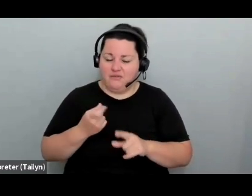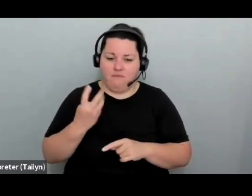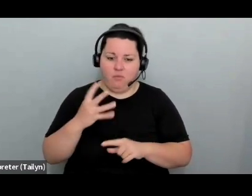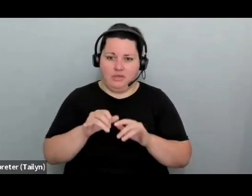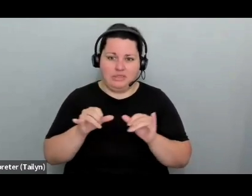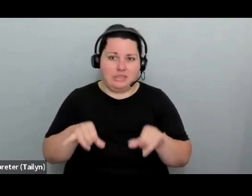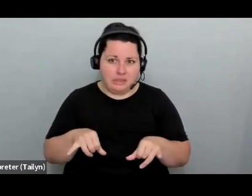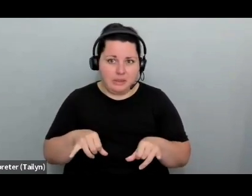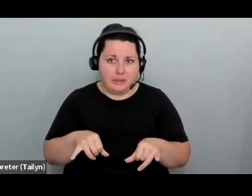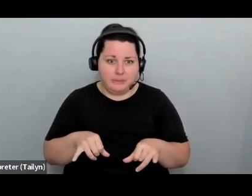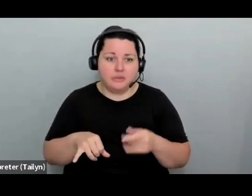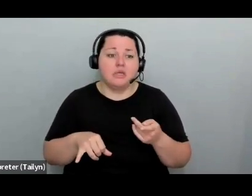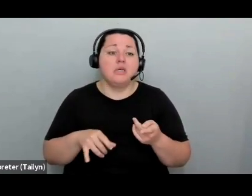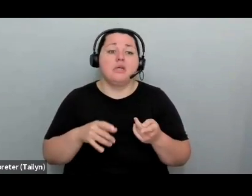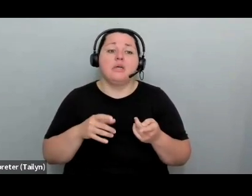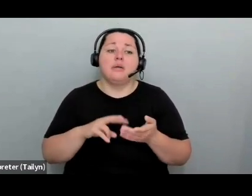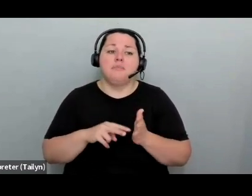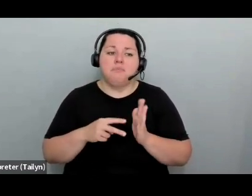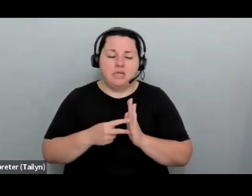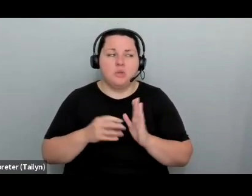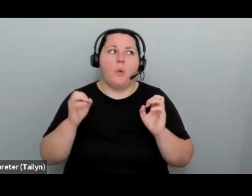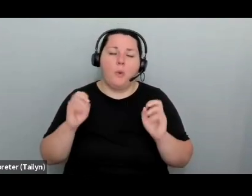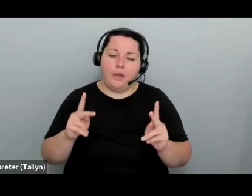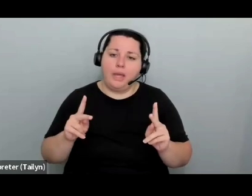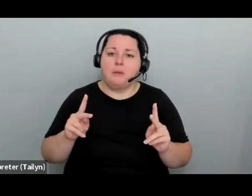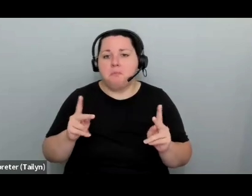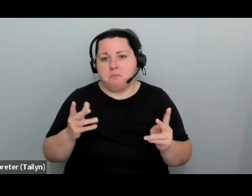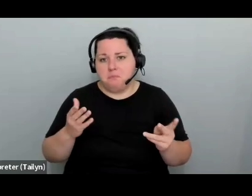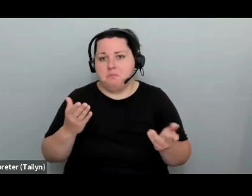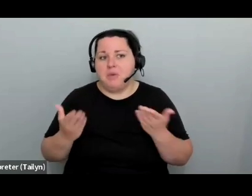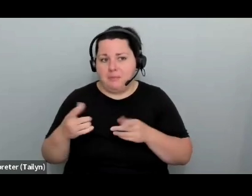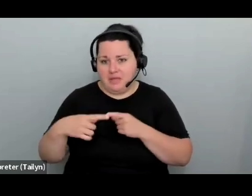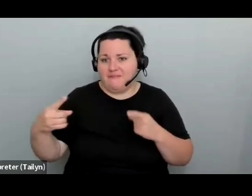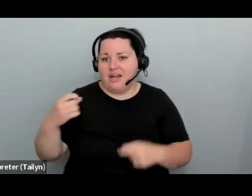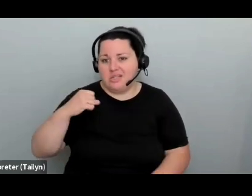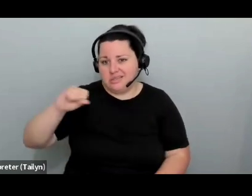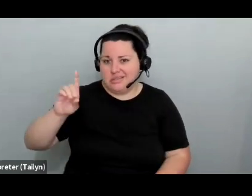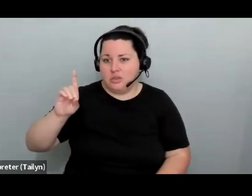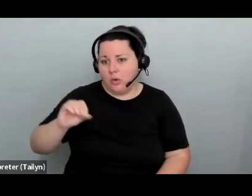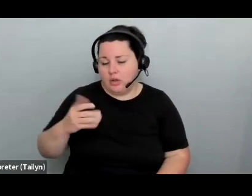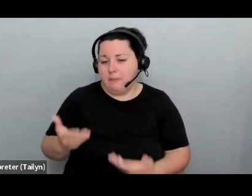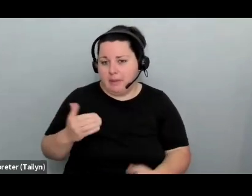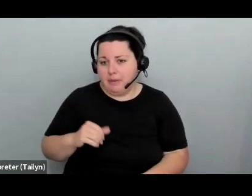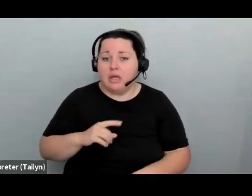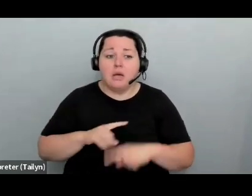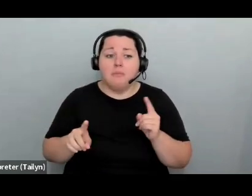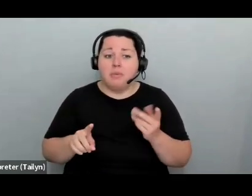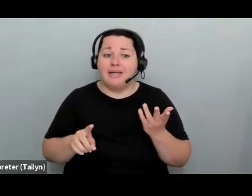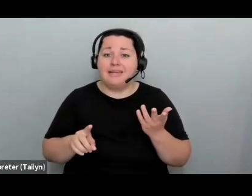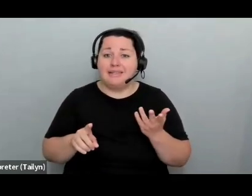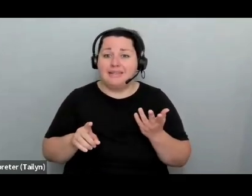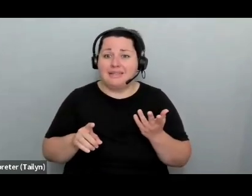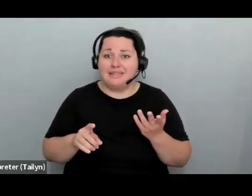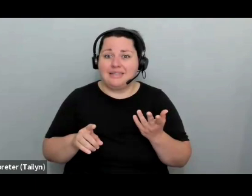from this, you can say, okay, well, it could be oppositional defiant disorder. But if it's not,